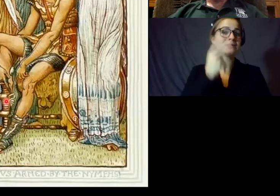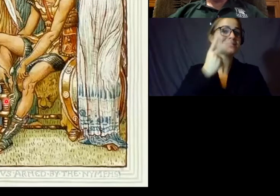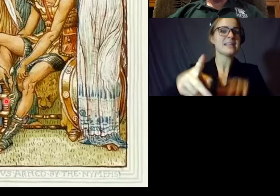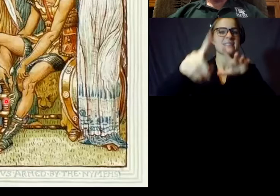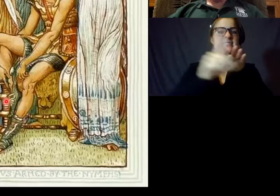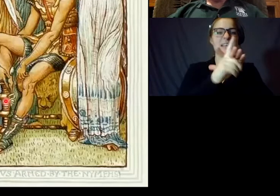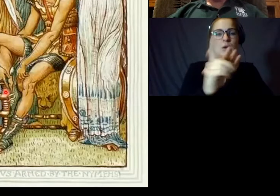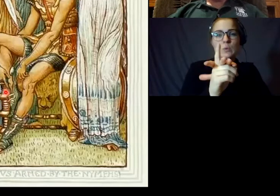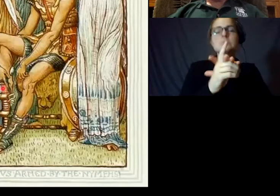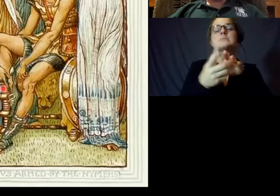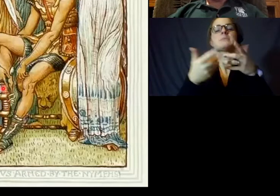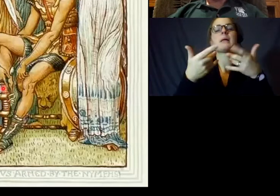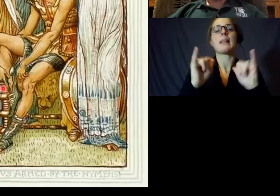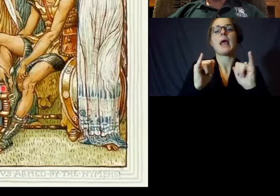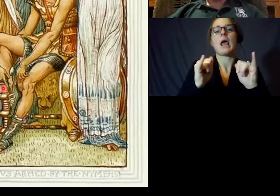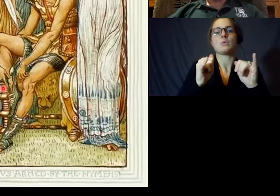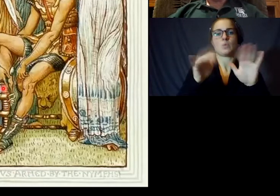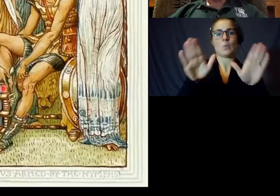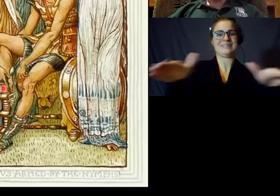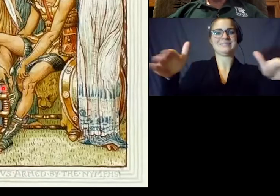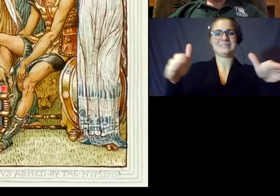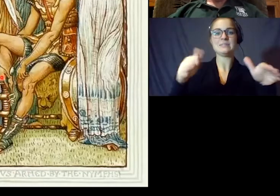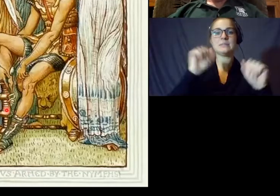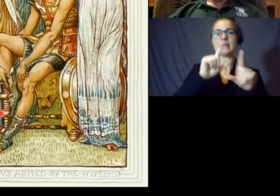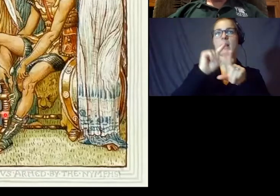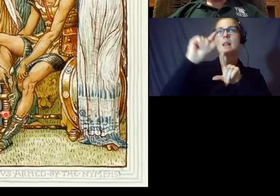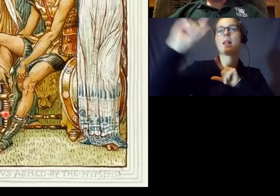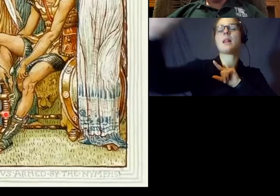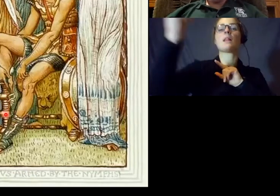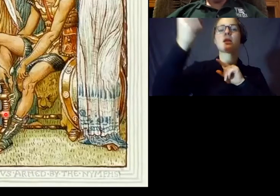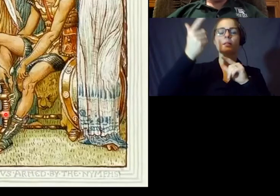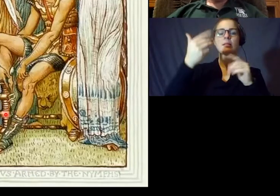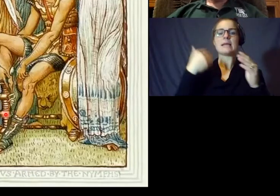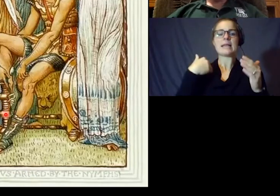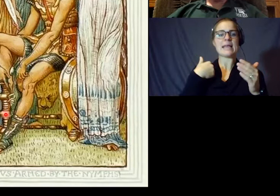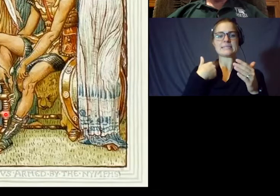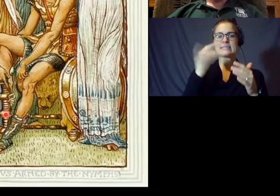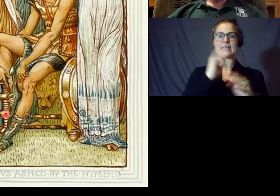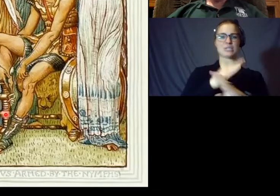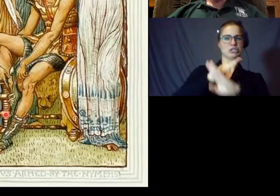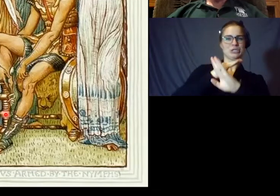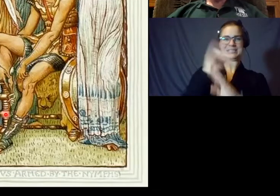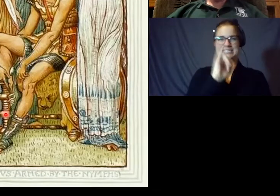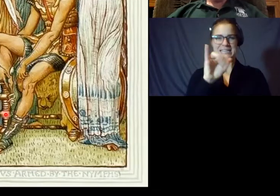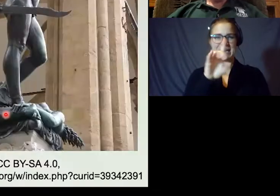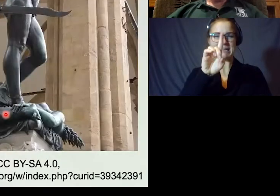to fly, and a very polished shield. This is almost like reading a Dungeons and Dragons book.